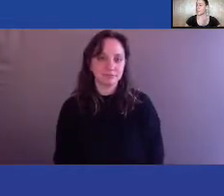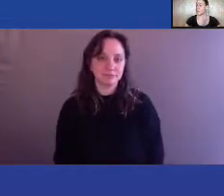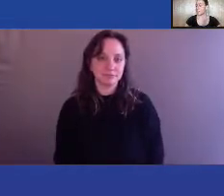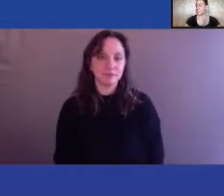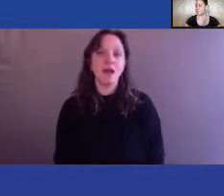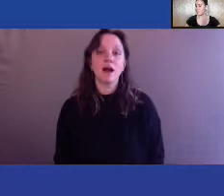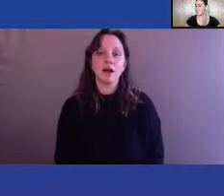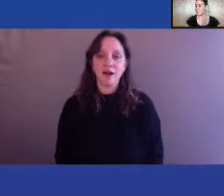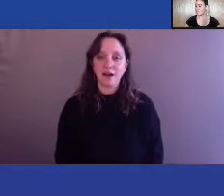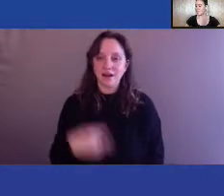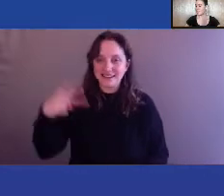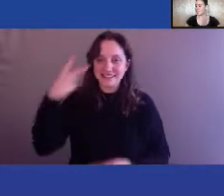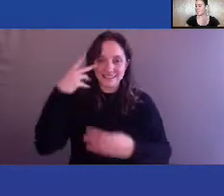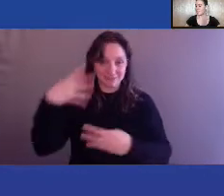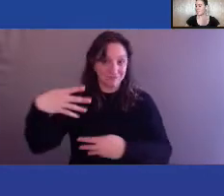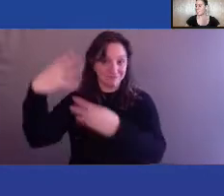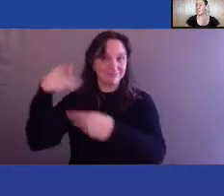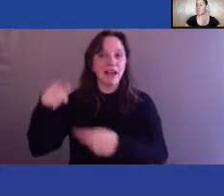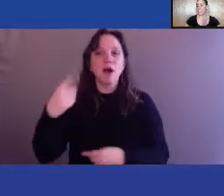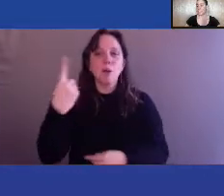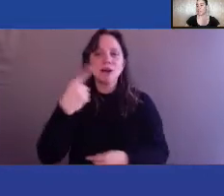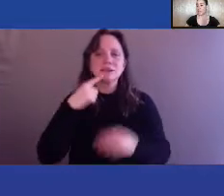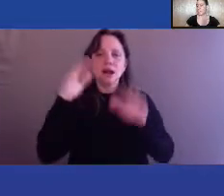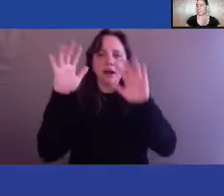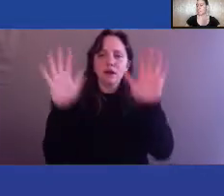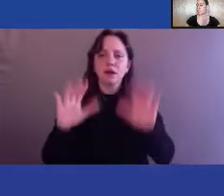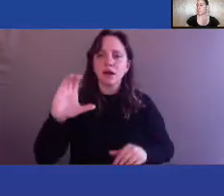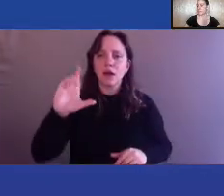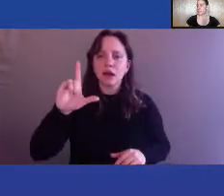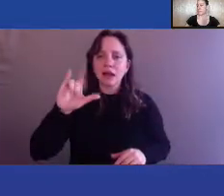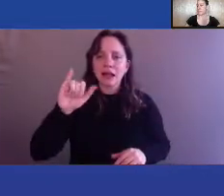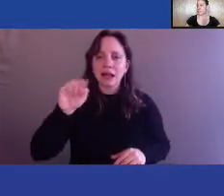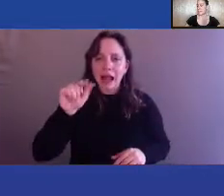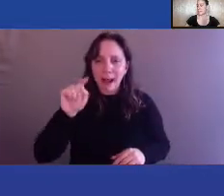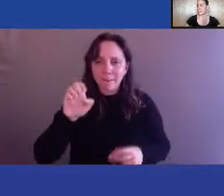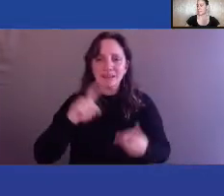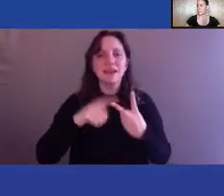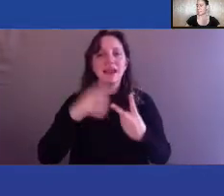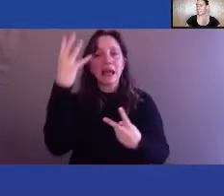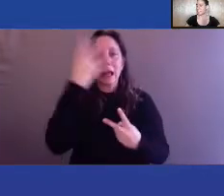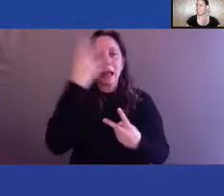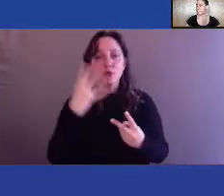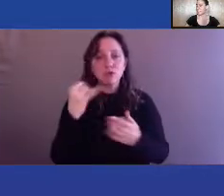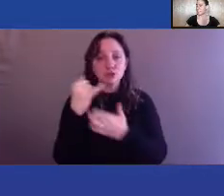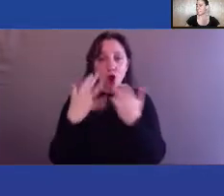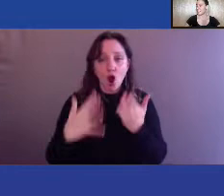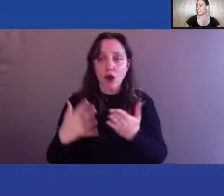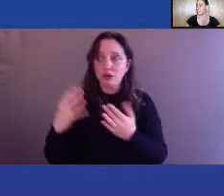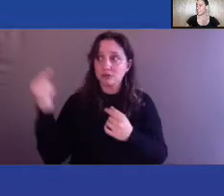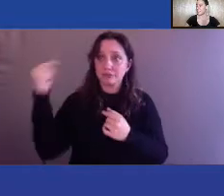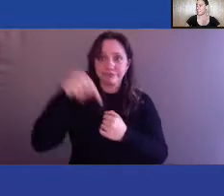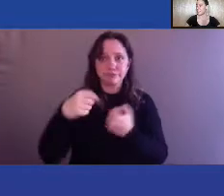Oh, I see climate, immigration artist support, yes.